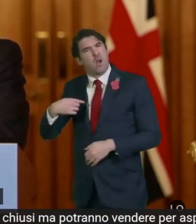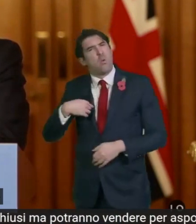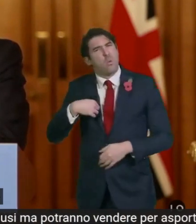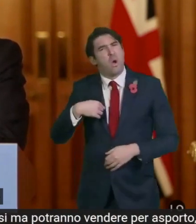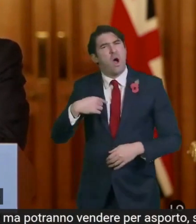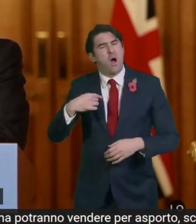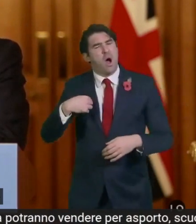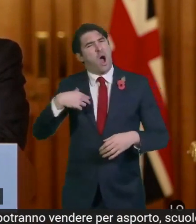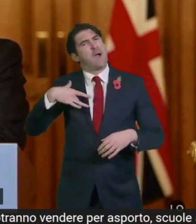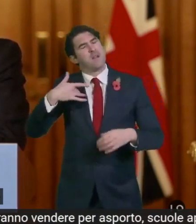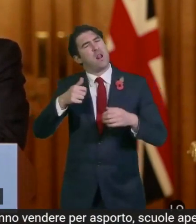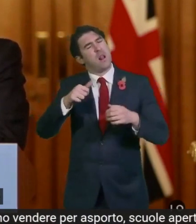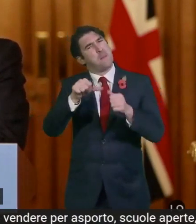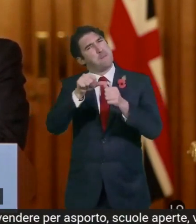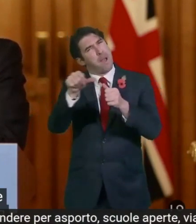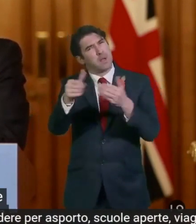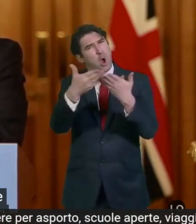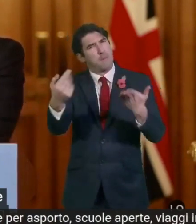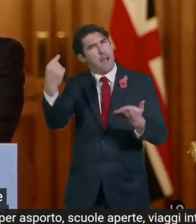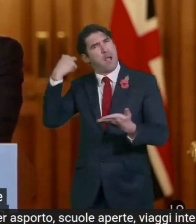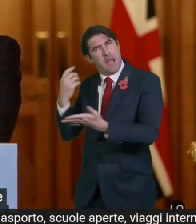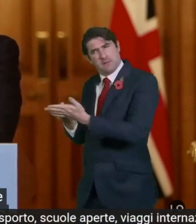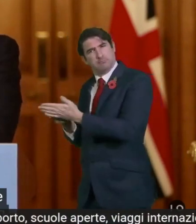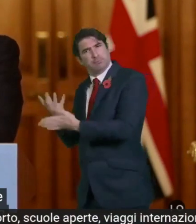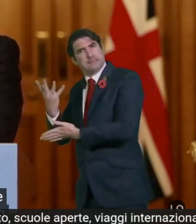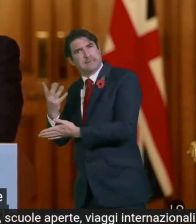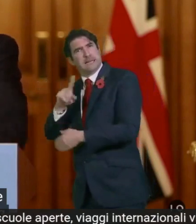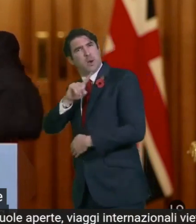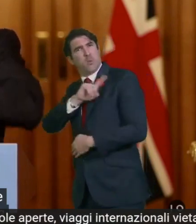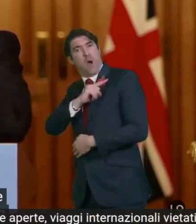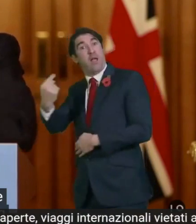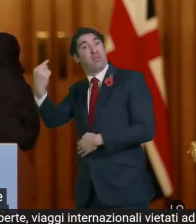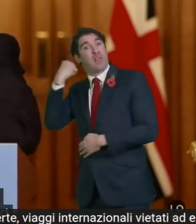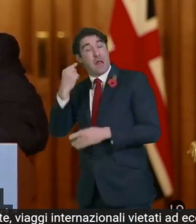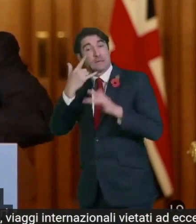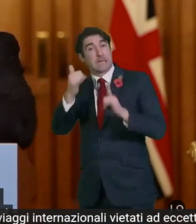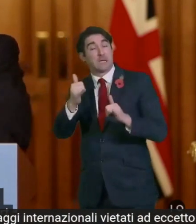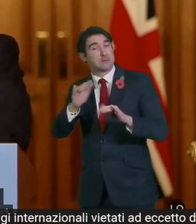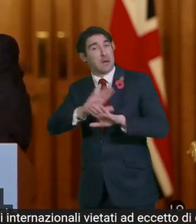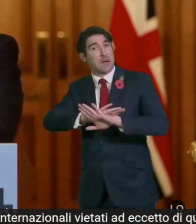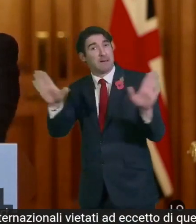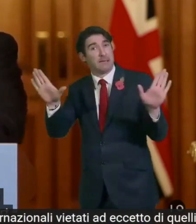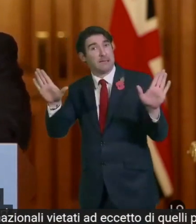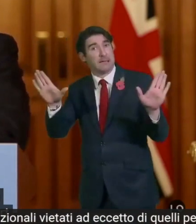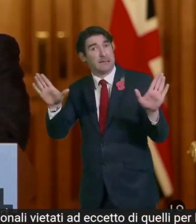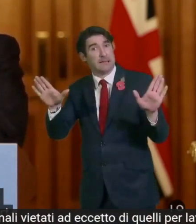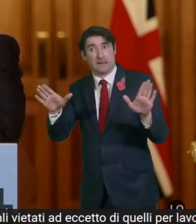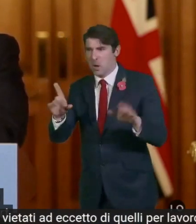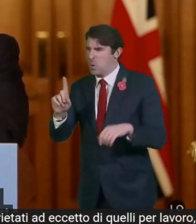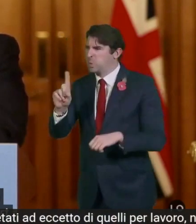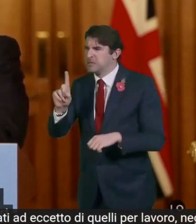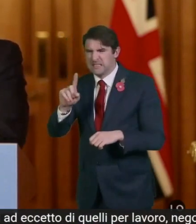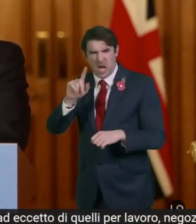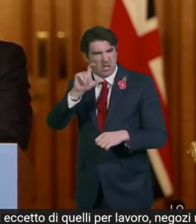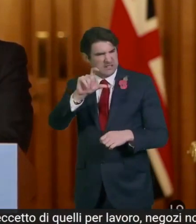that we're going to be rolling out, already are rolling out. That works so well if you have local buy-in, local support, local